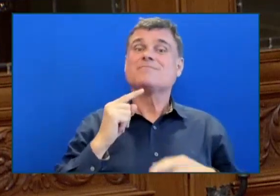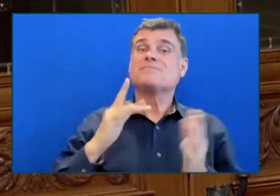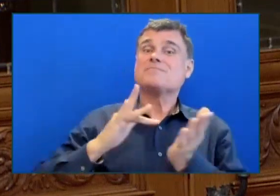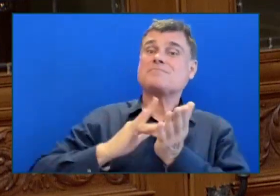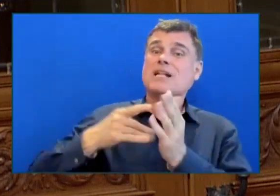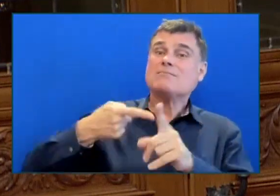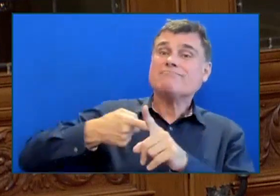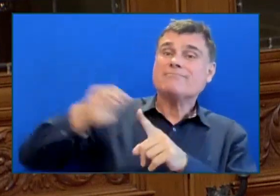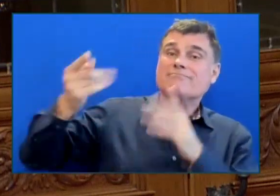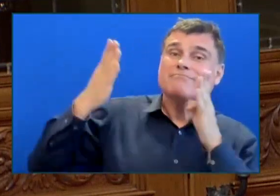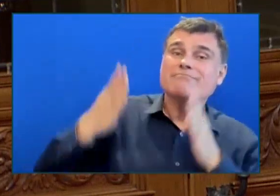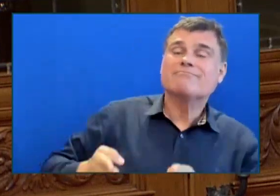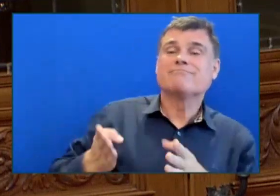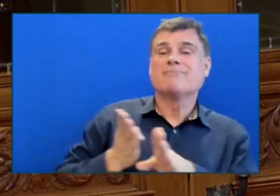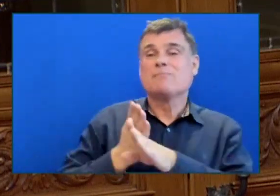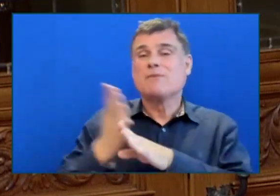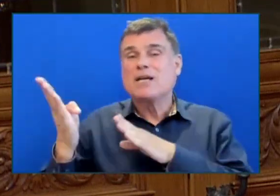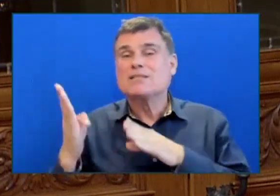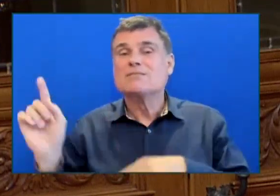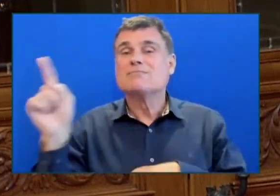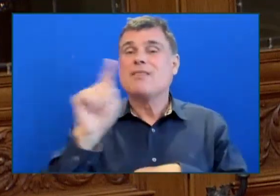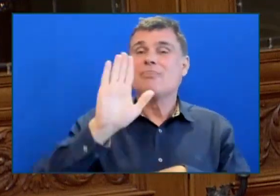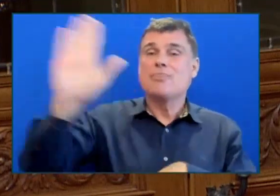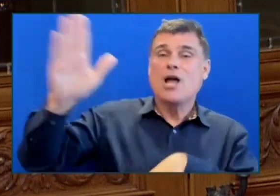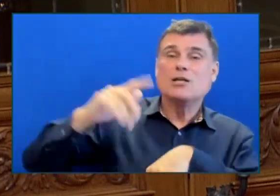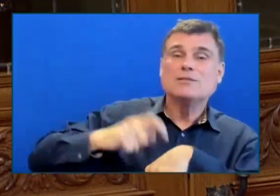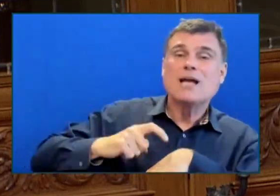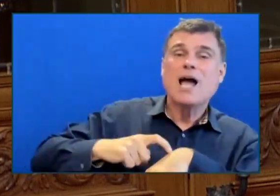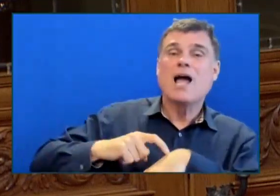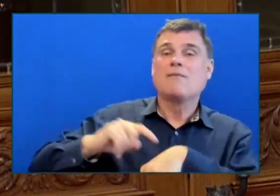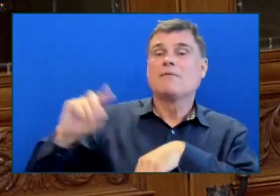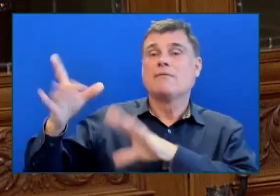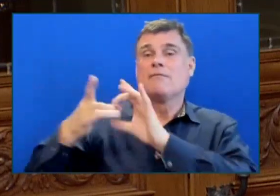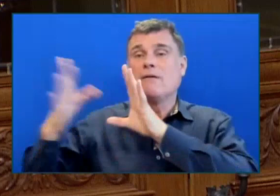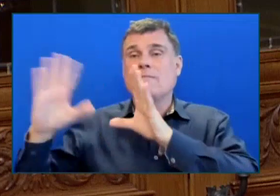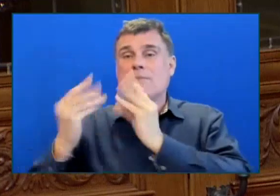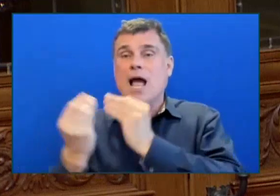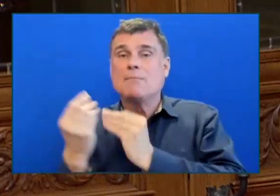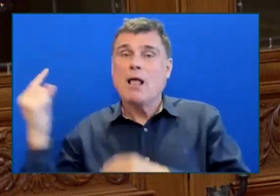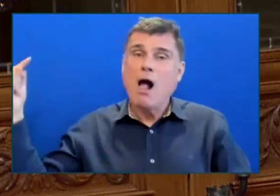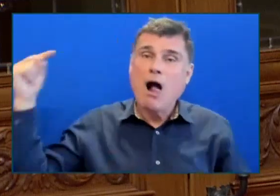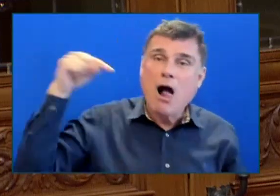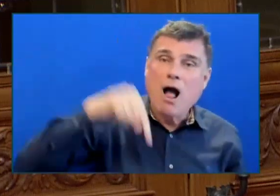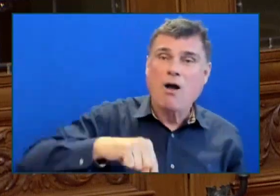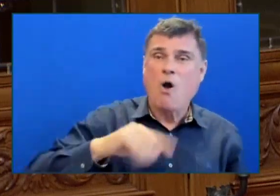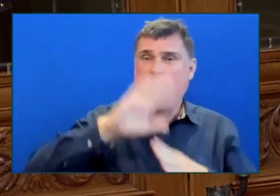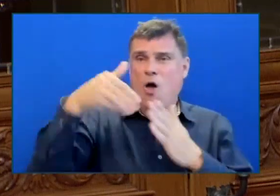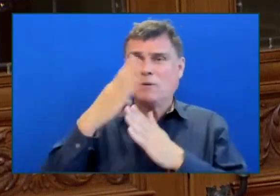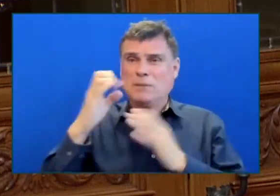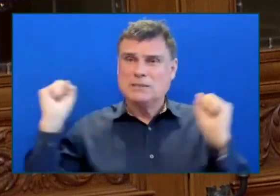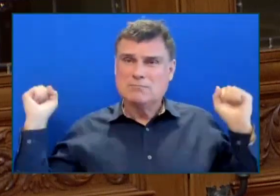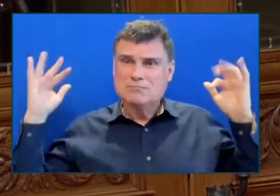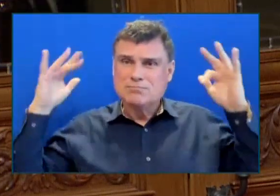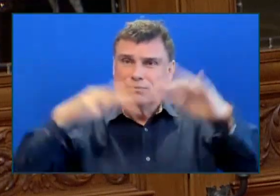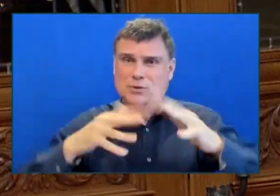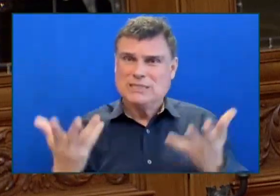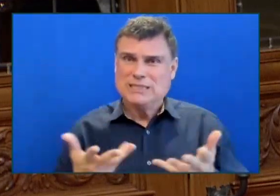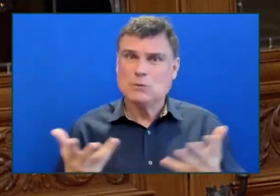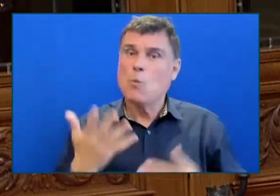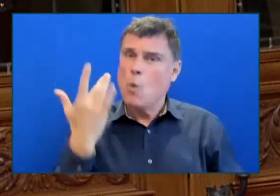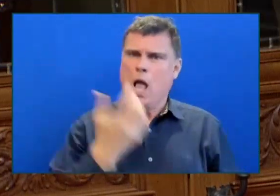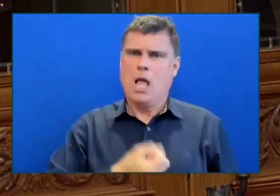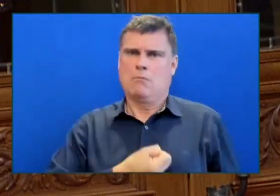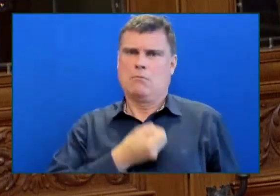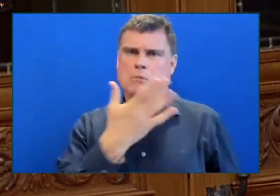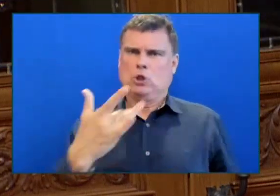services. They've taken time away from their family. They've traveled across this province to be here to express their concern because they have a legitimate